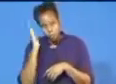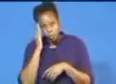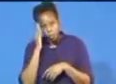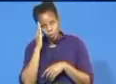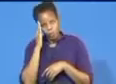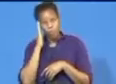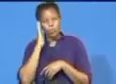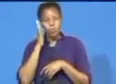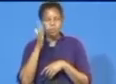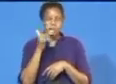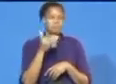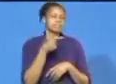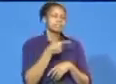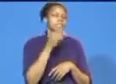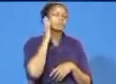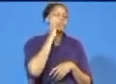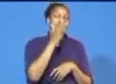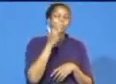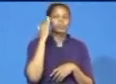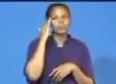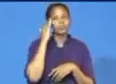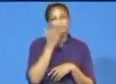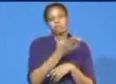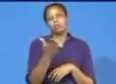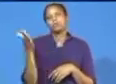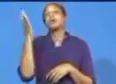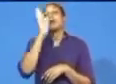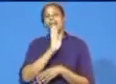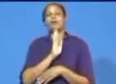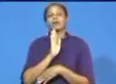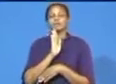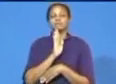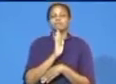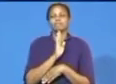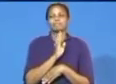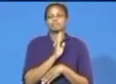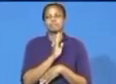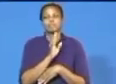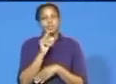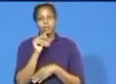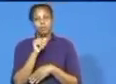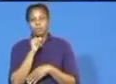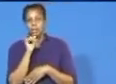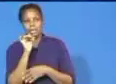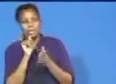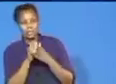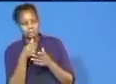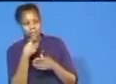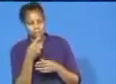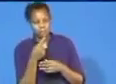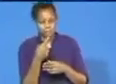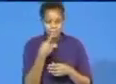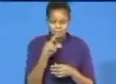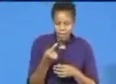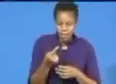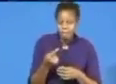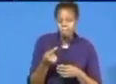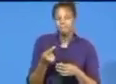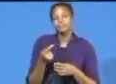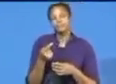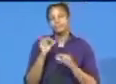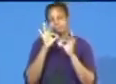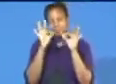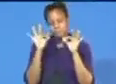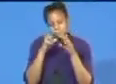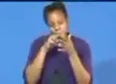know that there is a God. No, that's not what he said. He said, send him